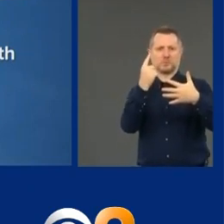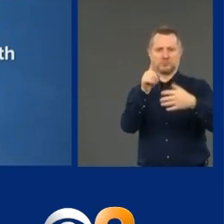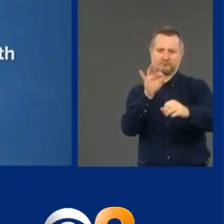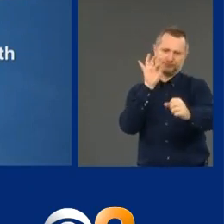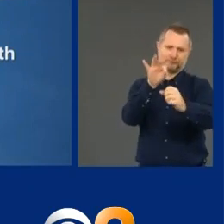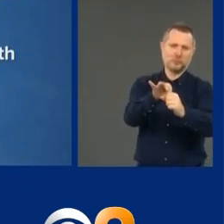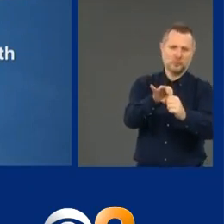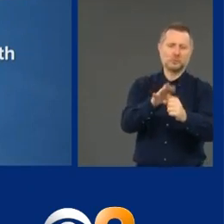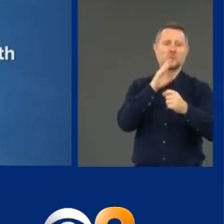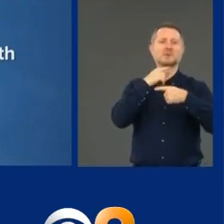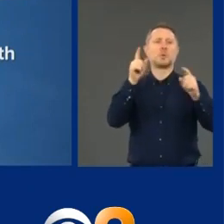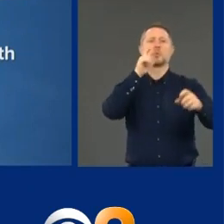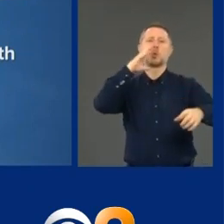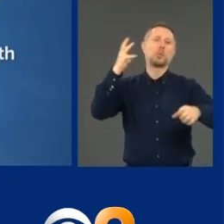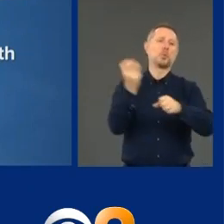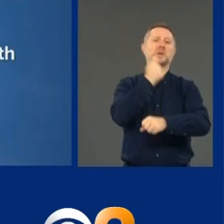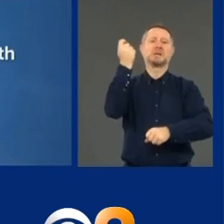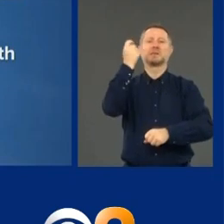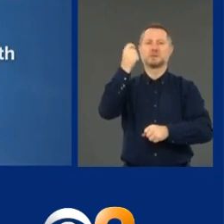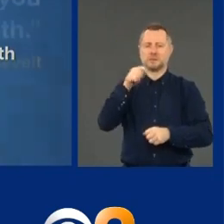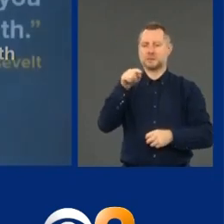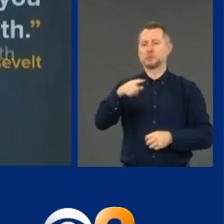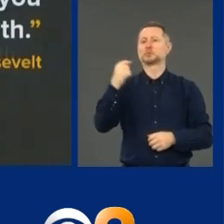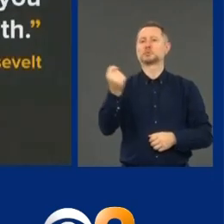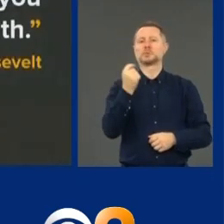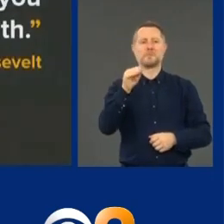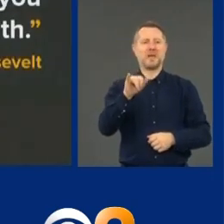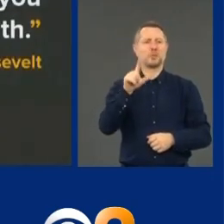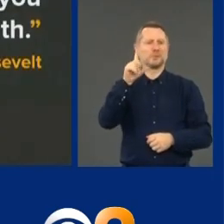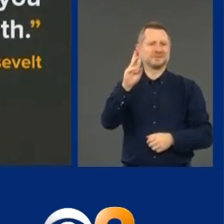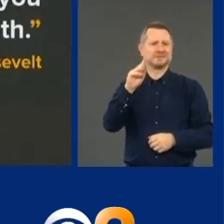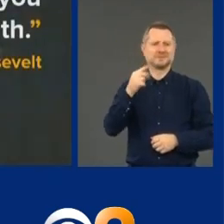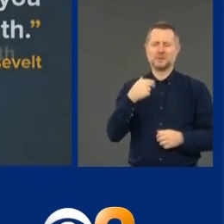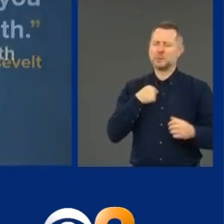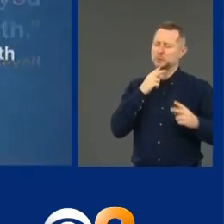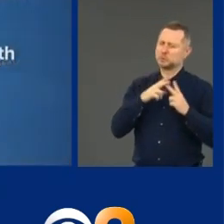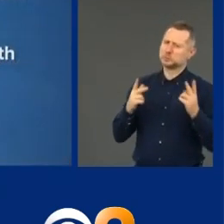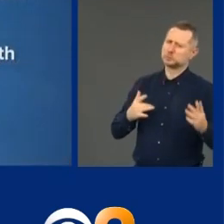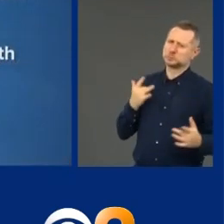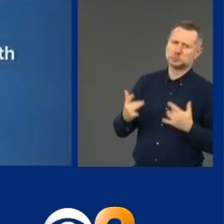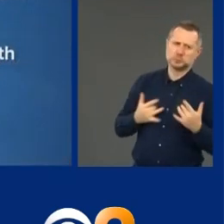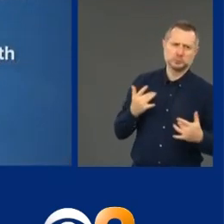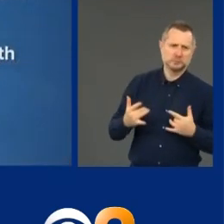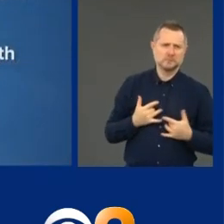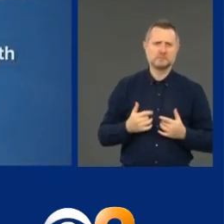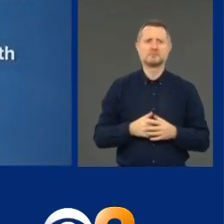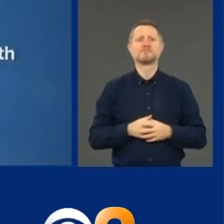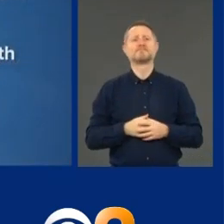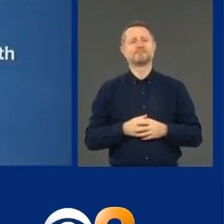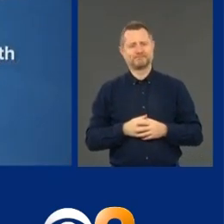winner. I'm excited about this, and we are going to